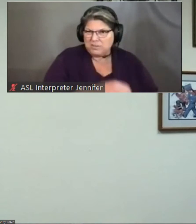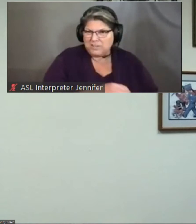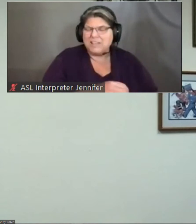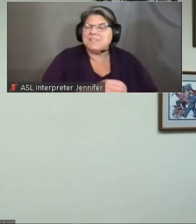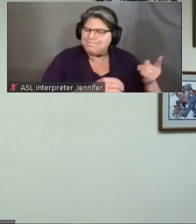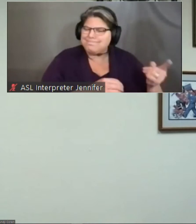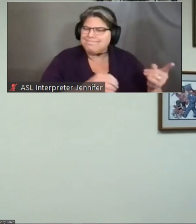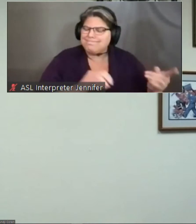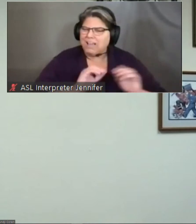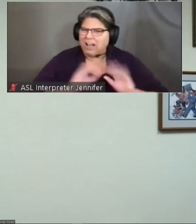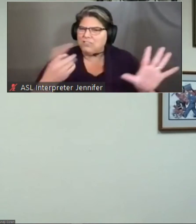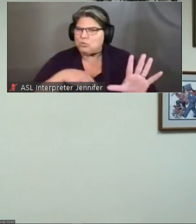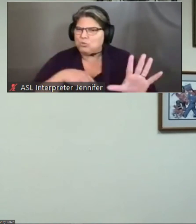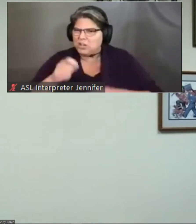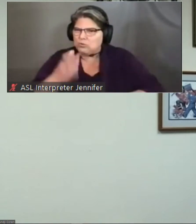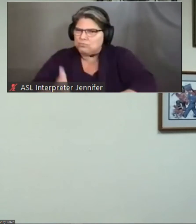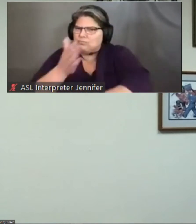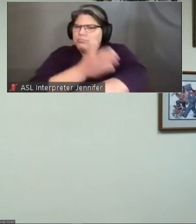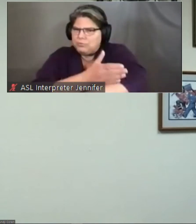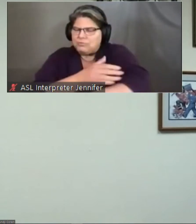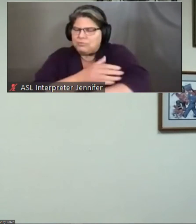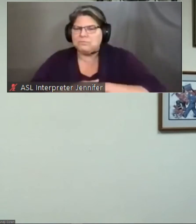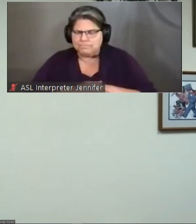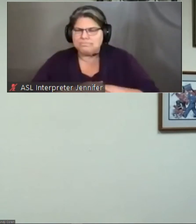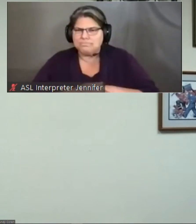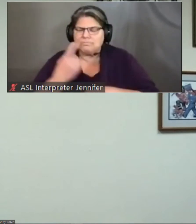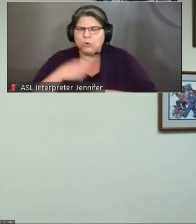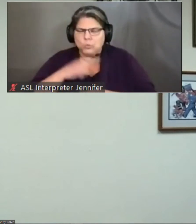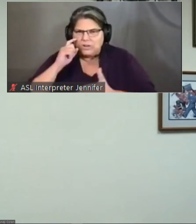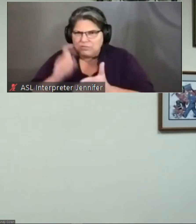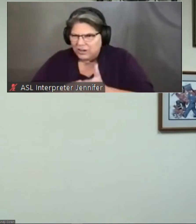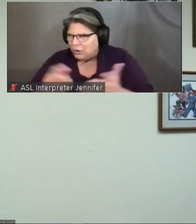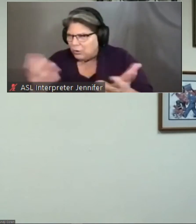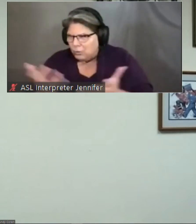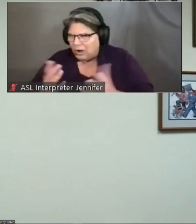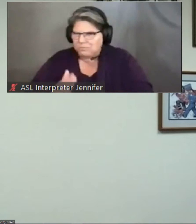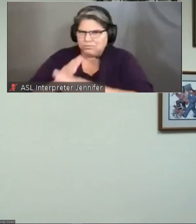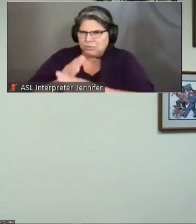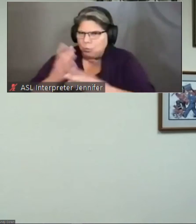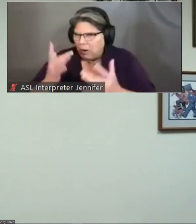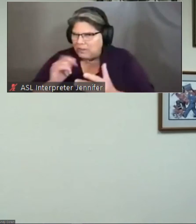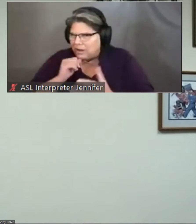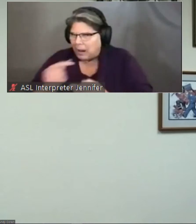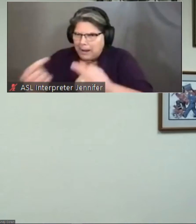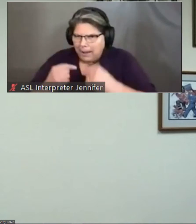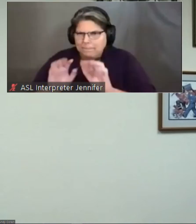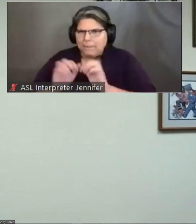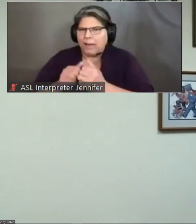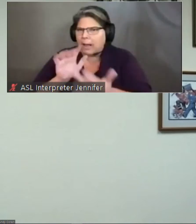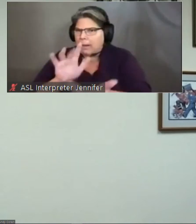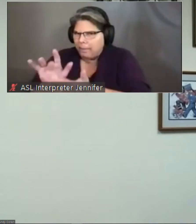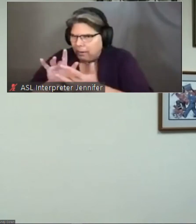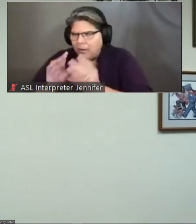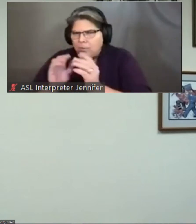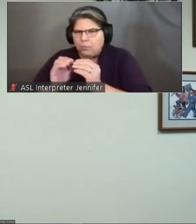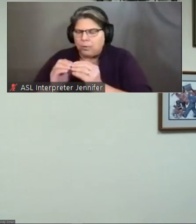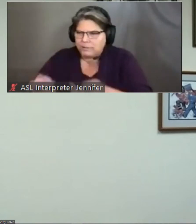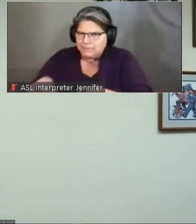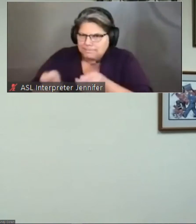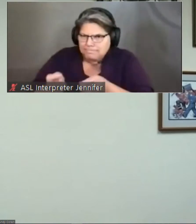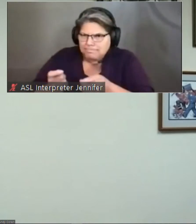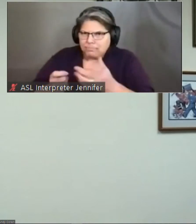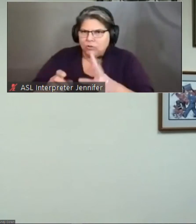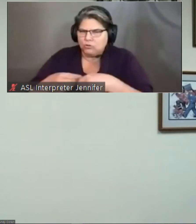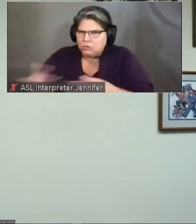need to do better. And we are identifying barriers and working on more outreach and more methods to get it out to